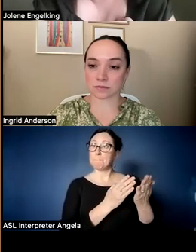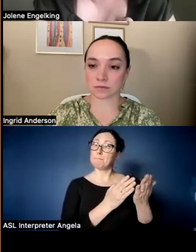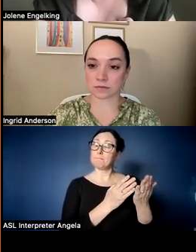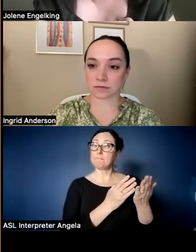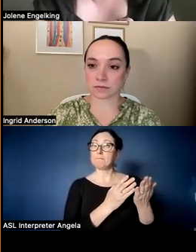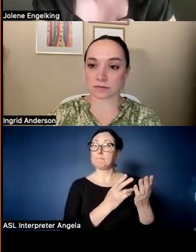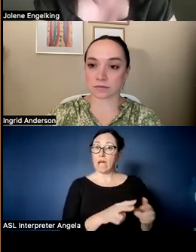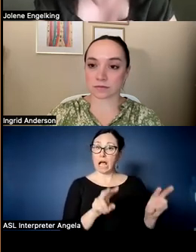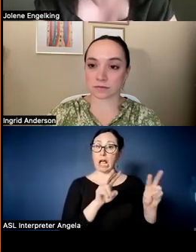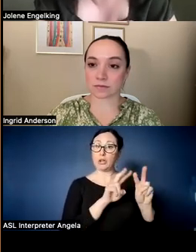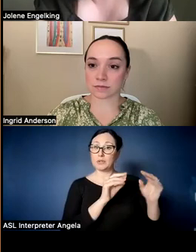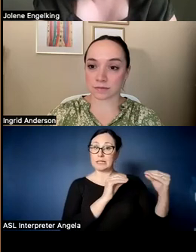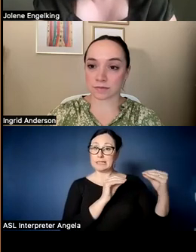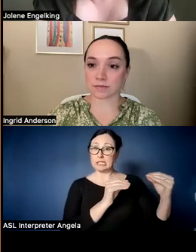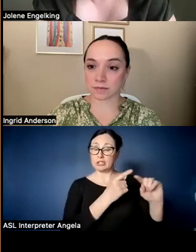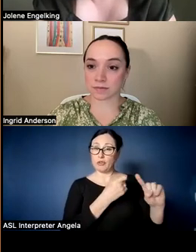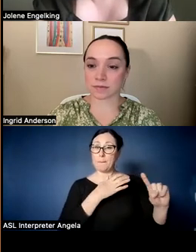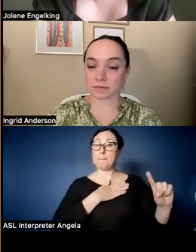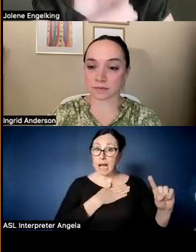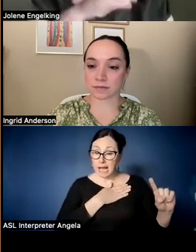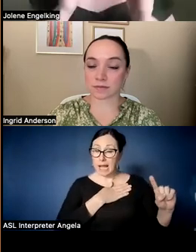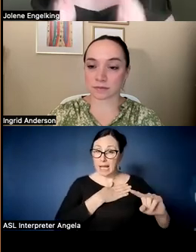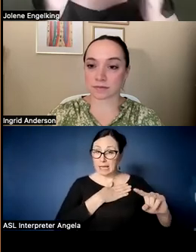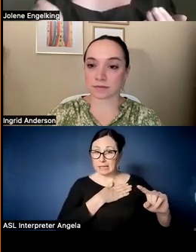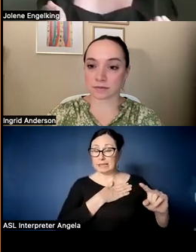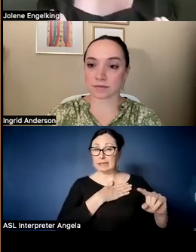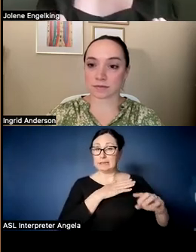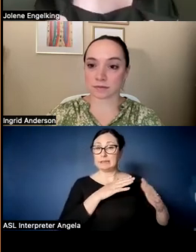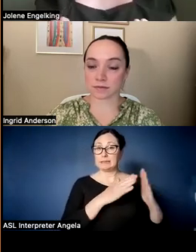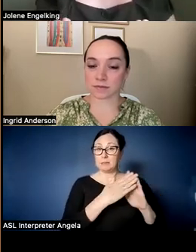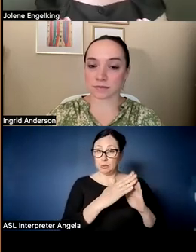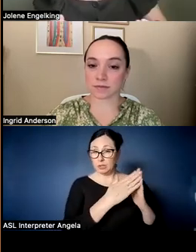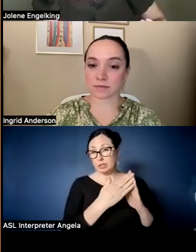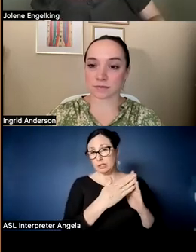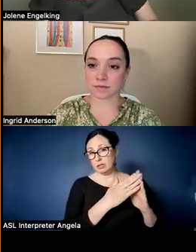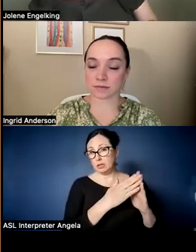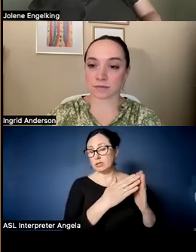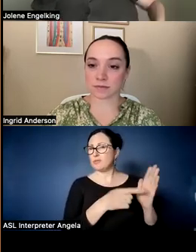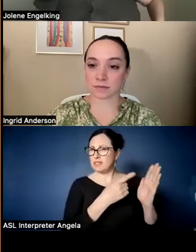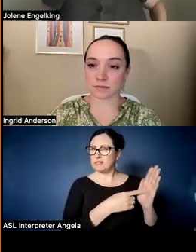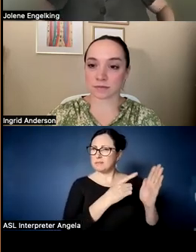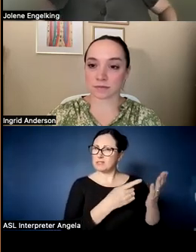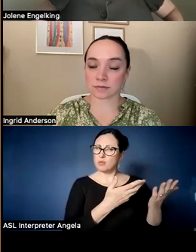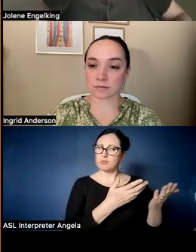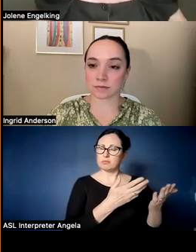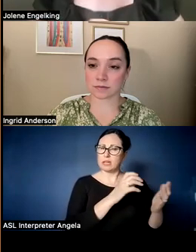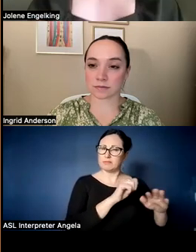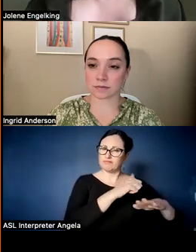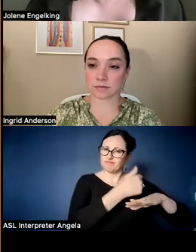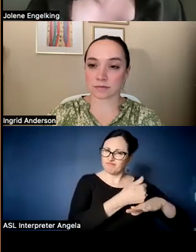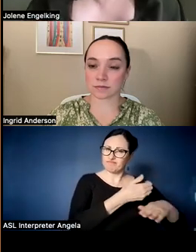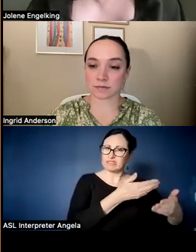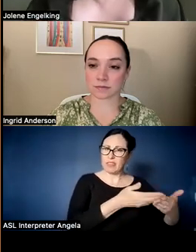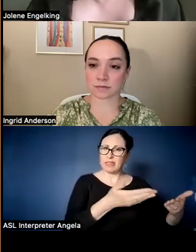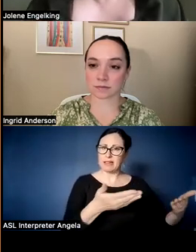teachings of, like my community. And so sometimes those are like set things, right? But we're also talking about